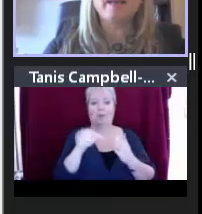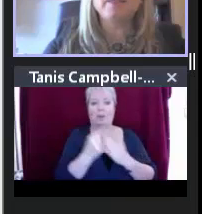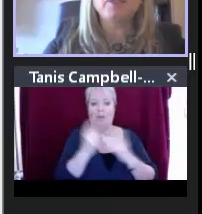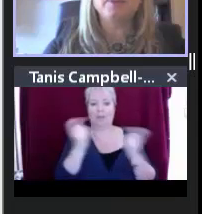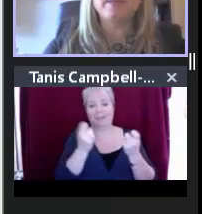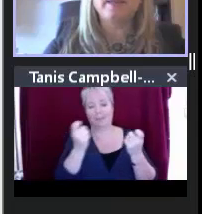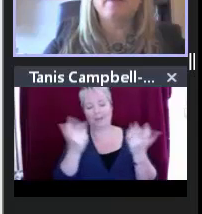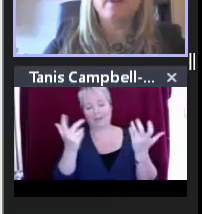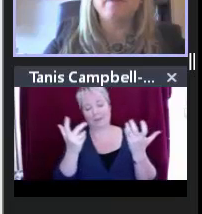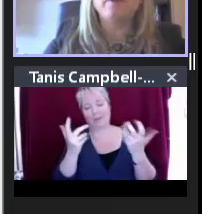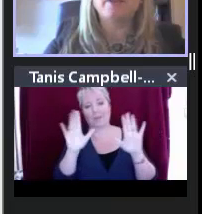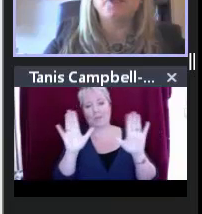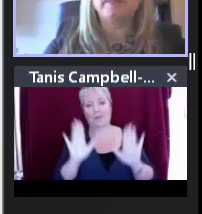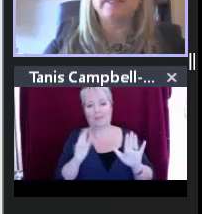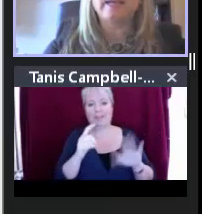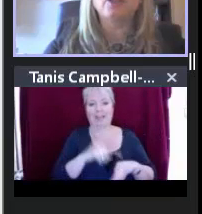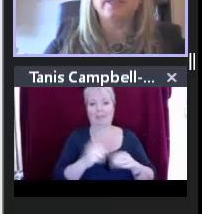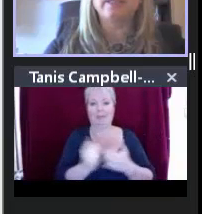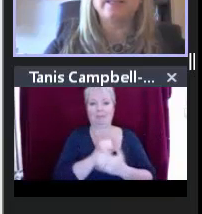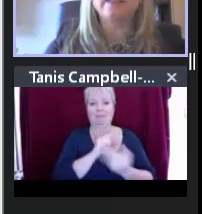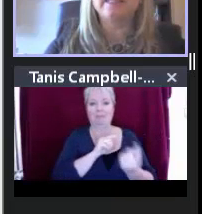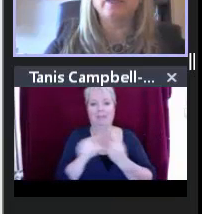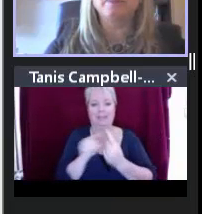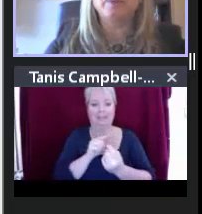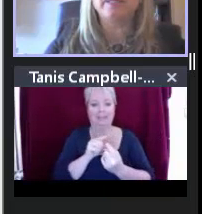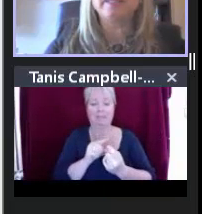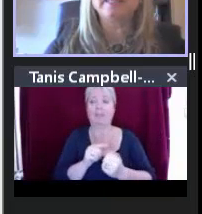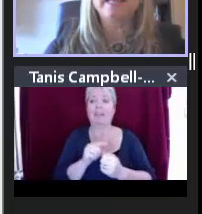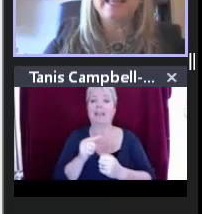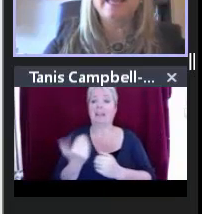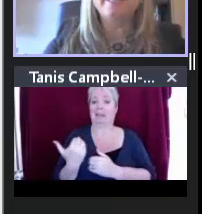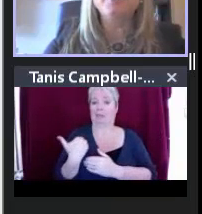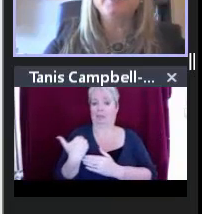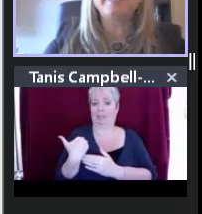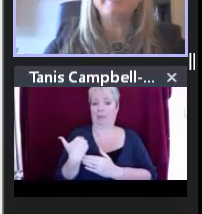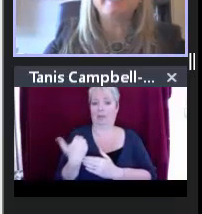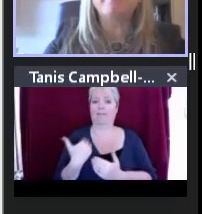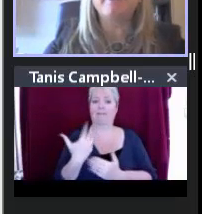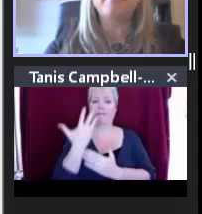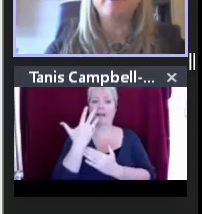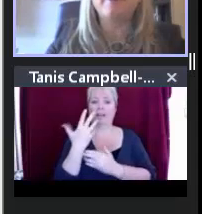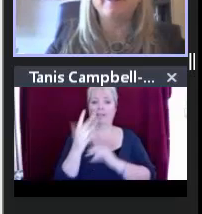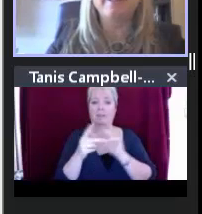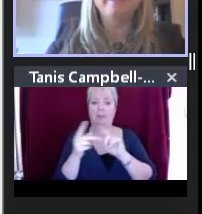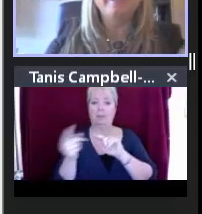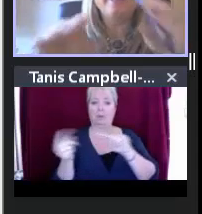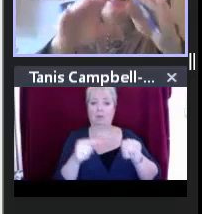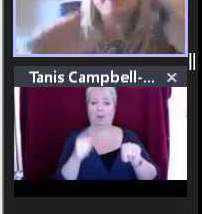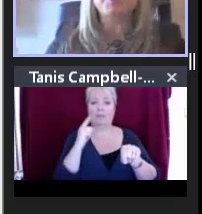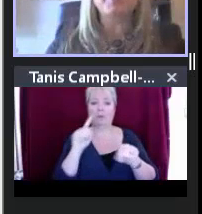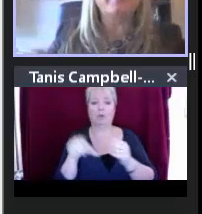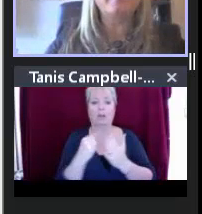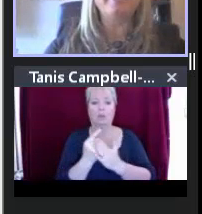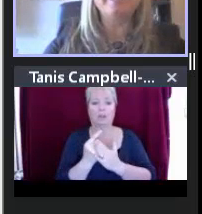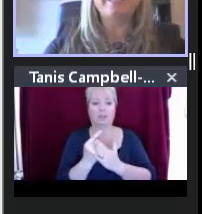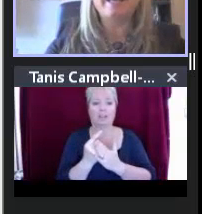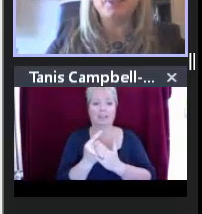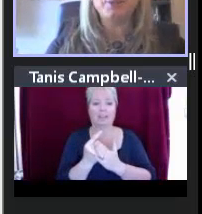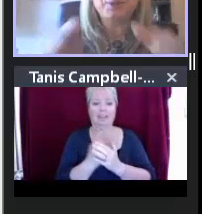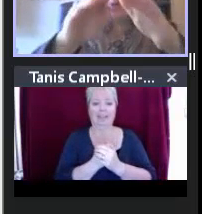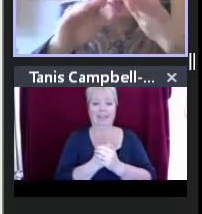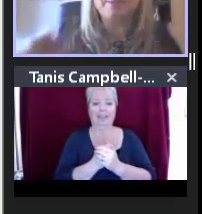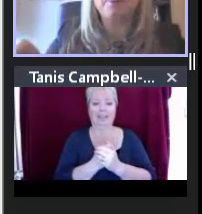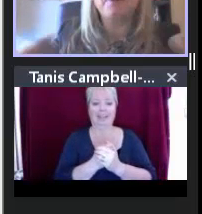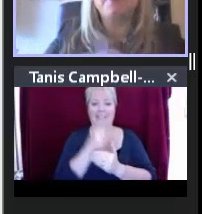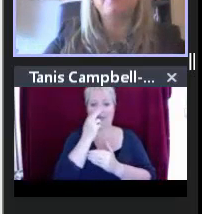And this past year, we had 5 graduates actually attend the ceremonies. And interestingly enough, they were all symmetrical in height,